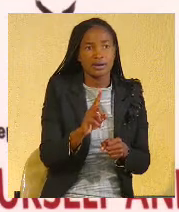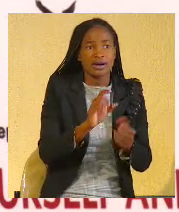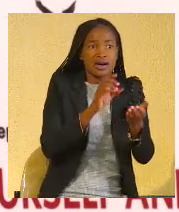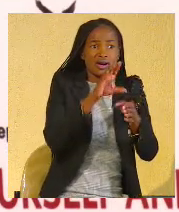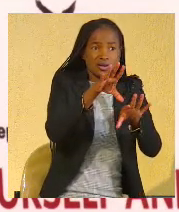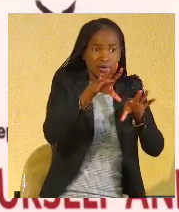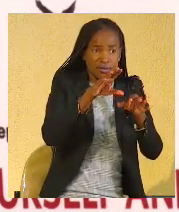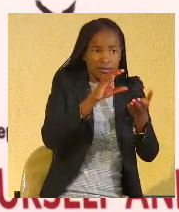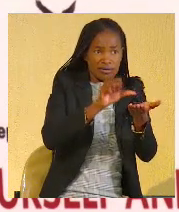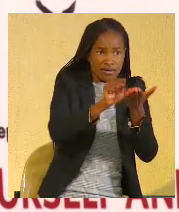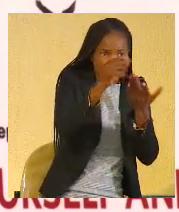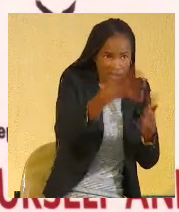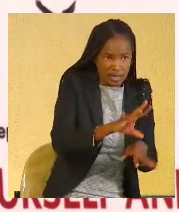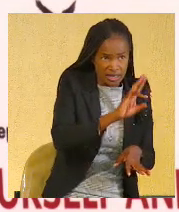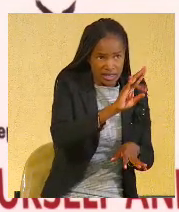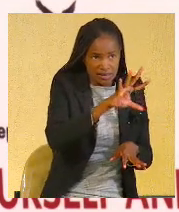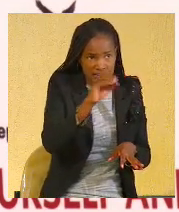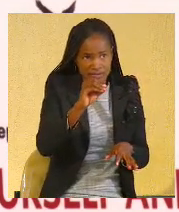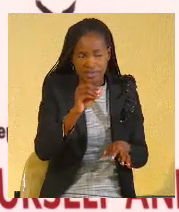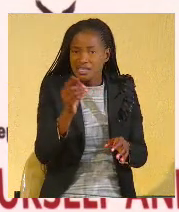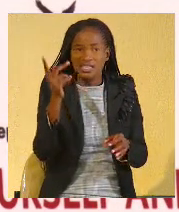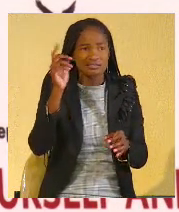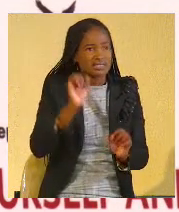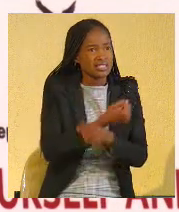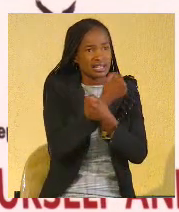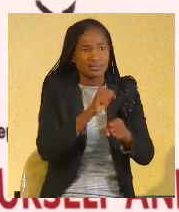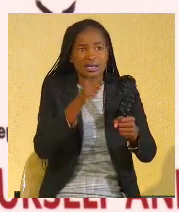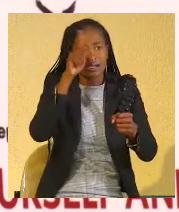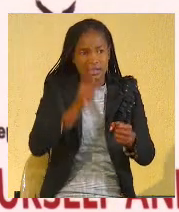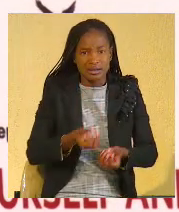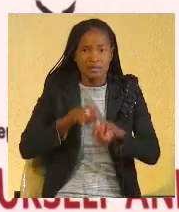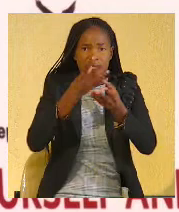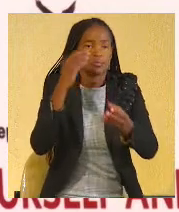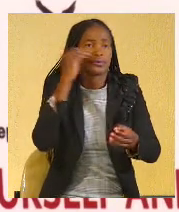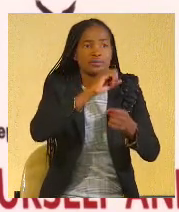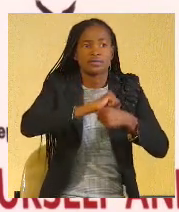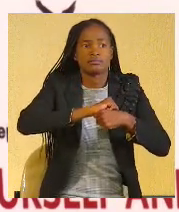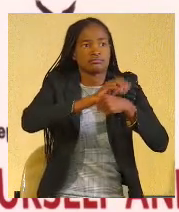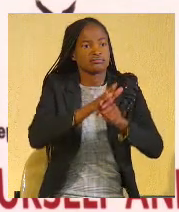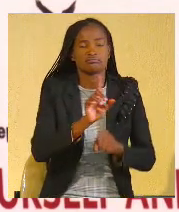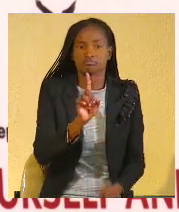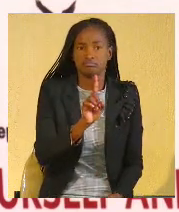the income, from the emergency income grant.